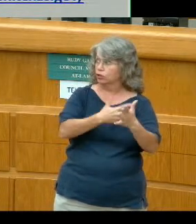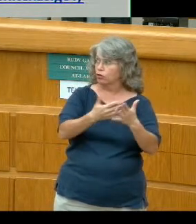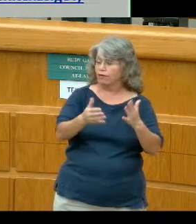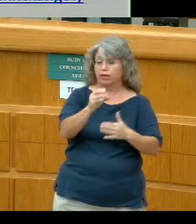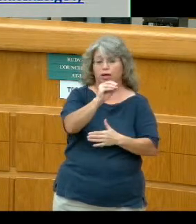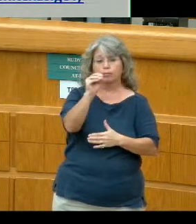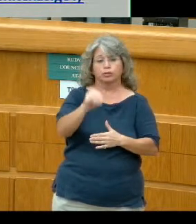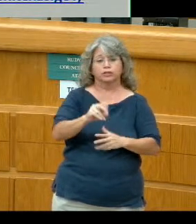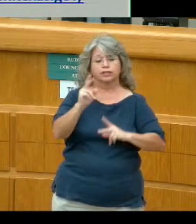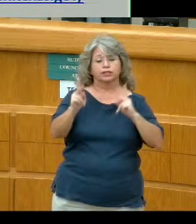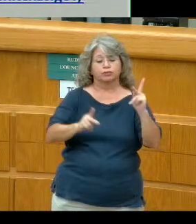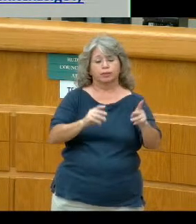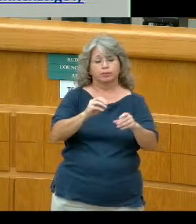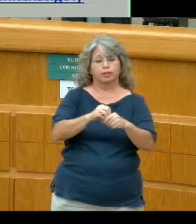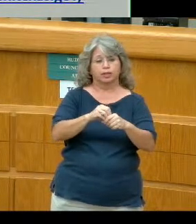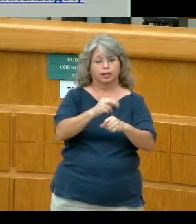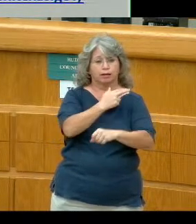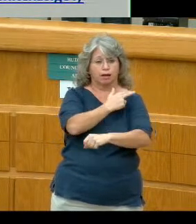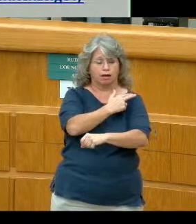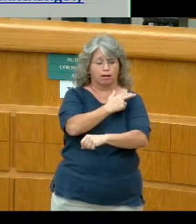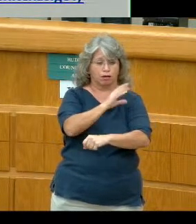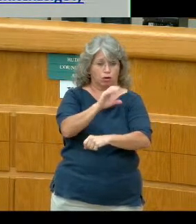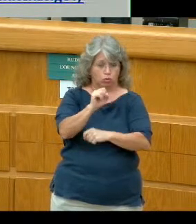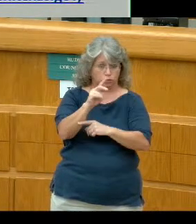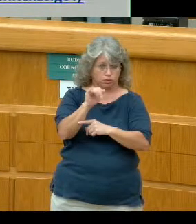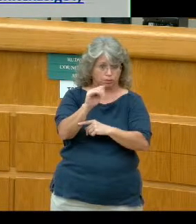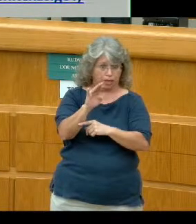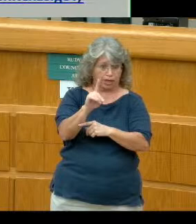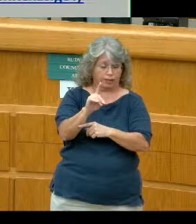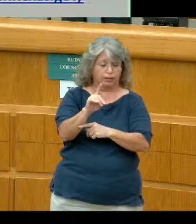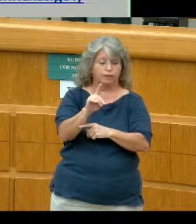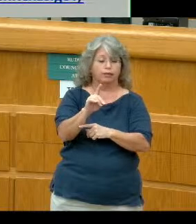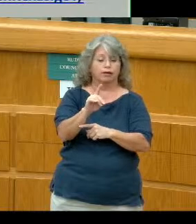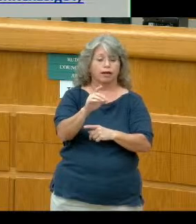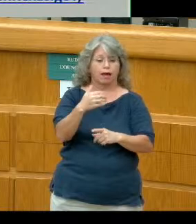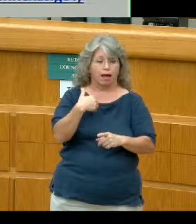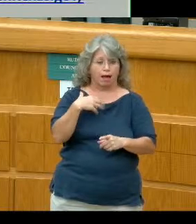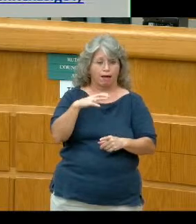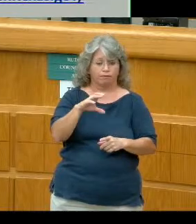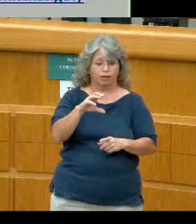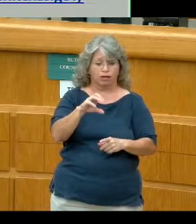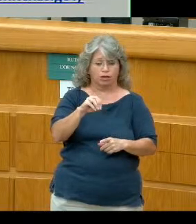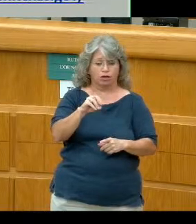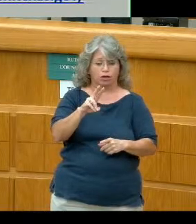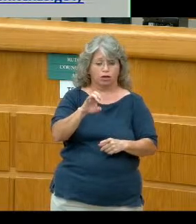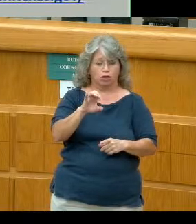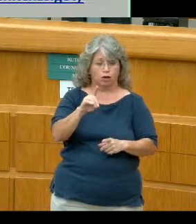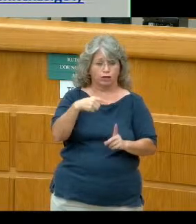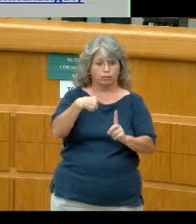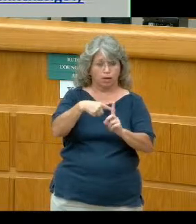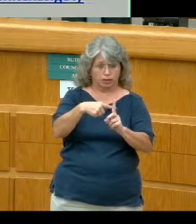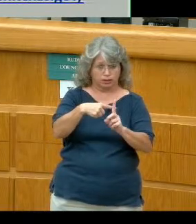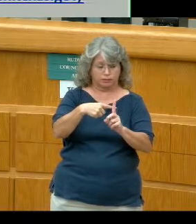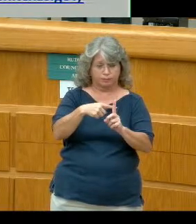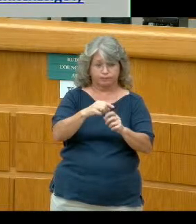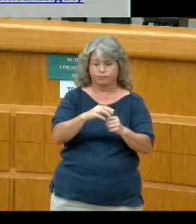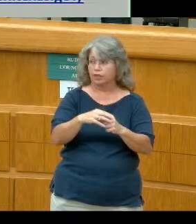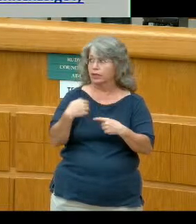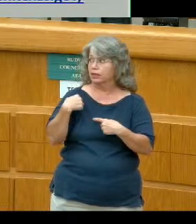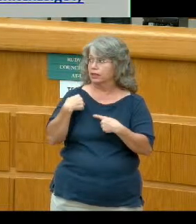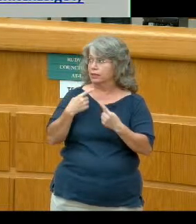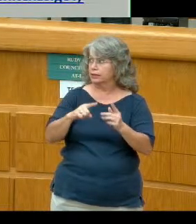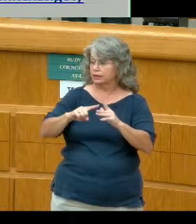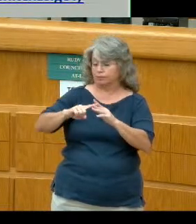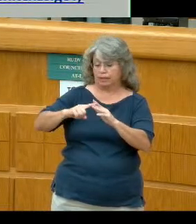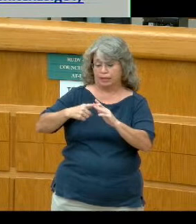in the Coastal Bend that have been COVID positive from the beginning of the summer outbreak at the beginning of June to